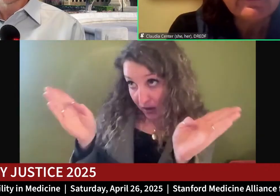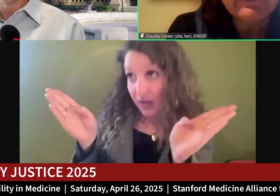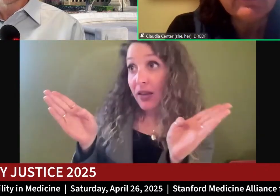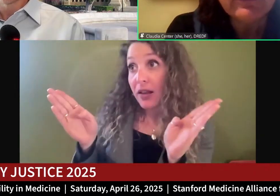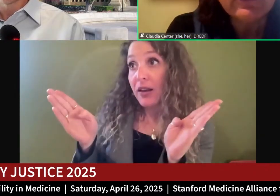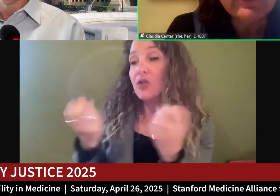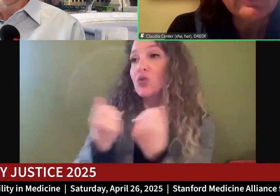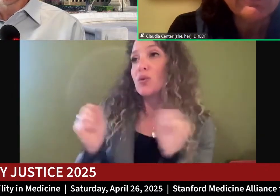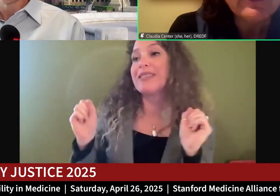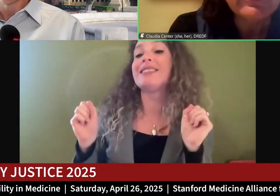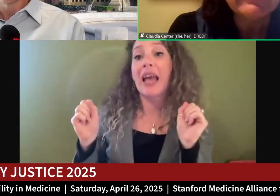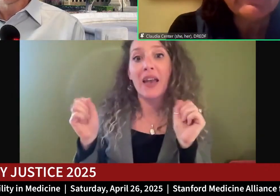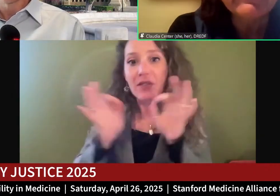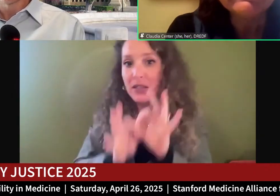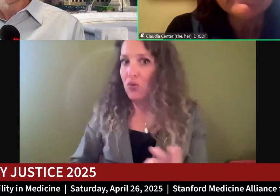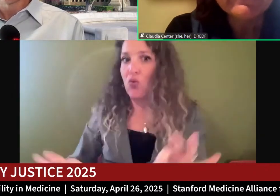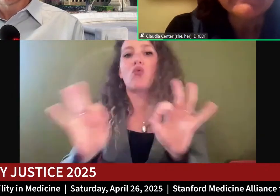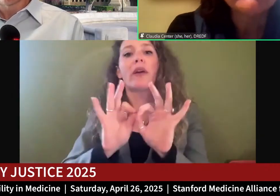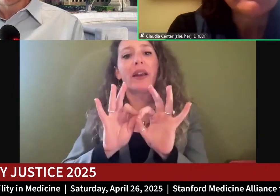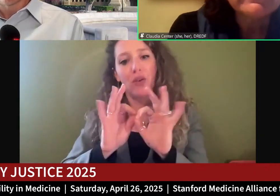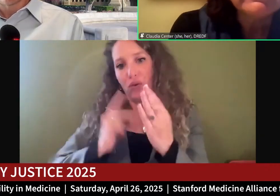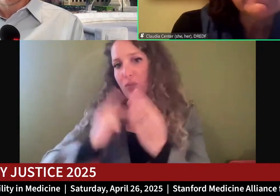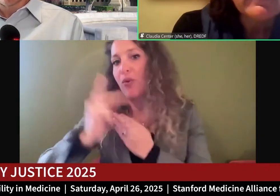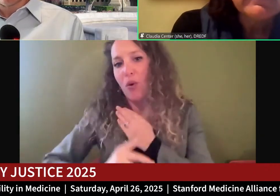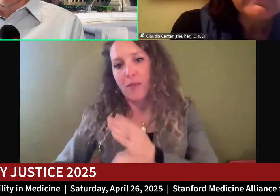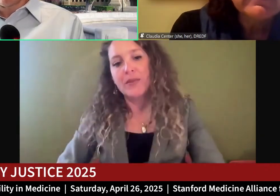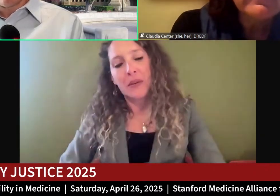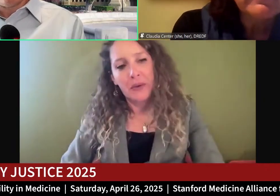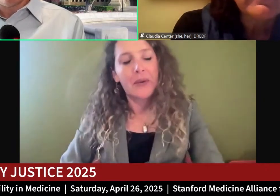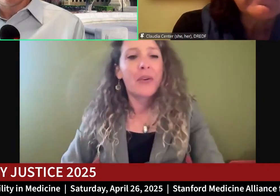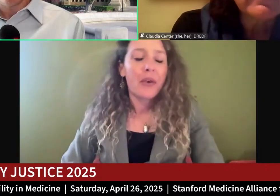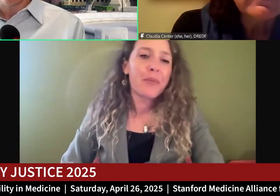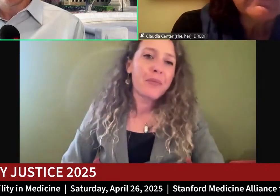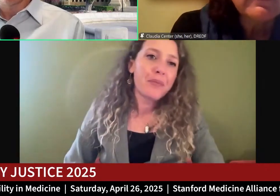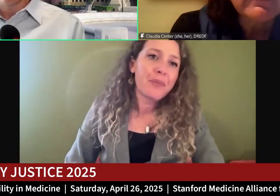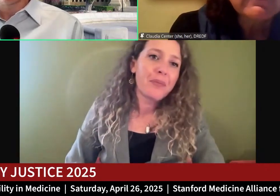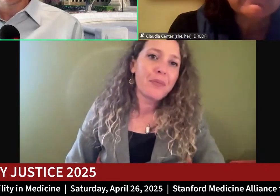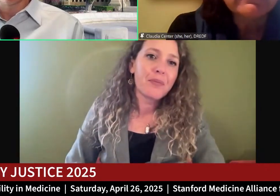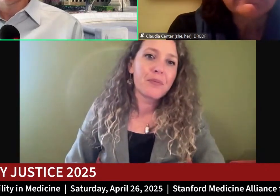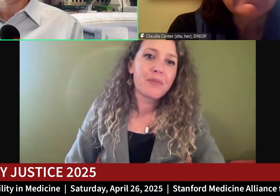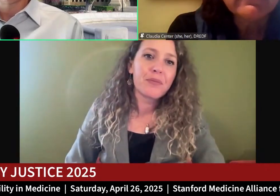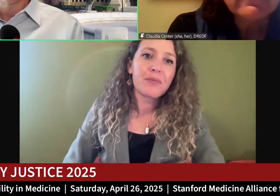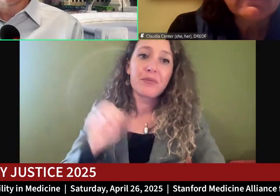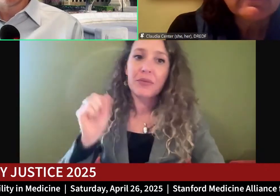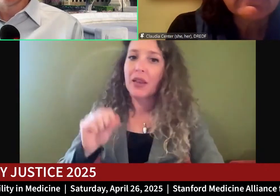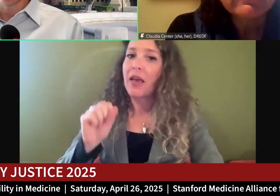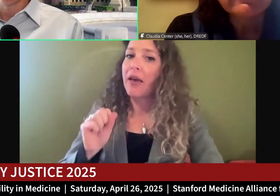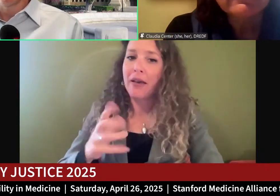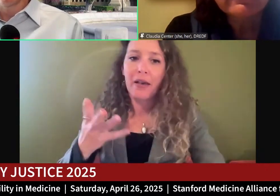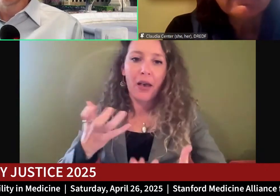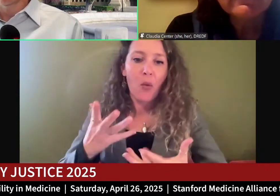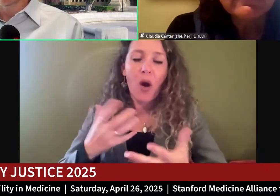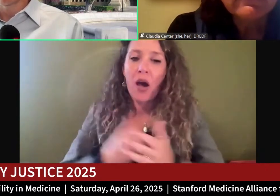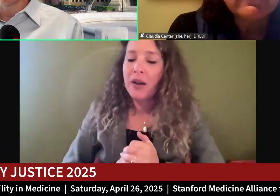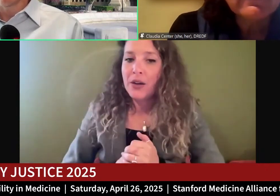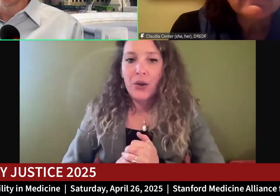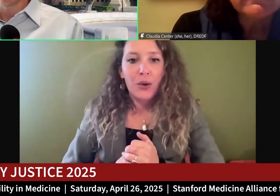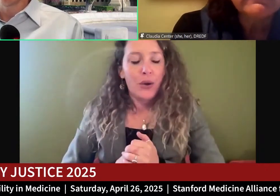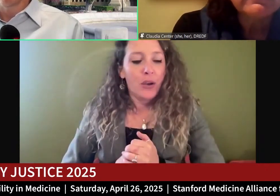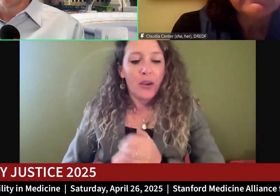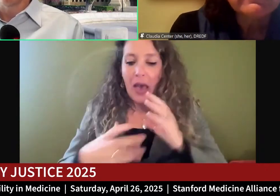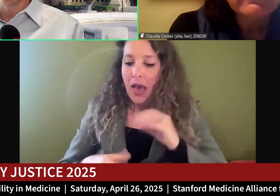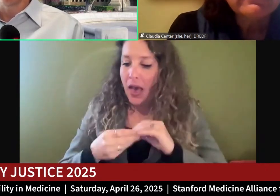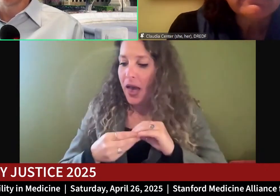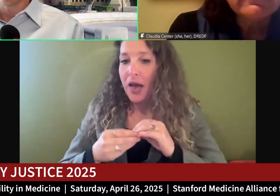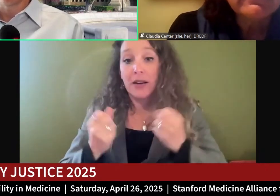saving these critical programs. Yeah, I just want to stress, as many have stressed today,